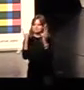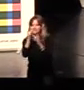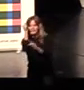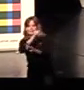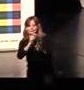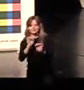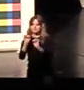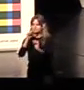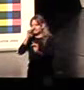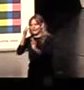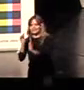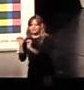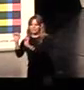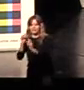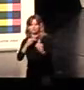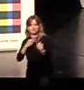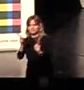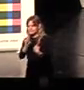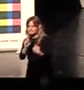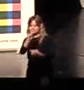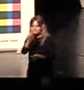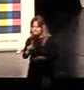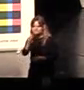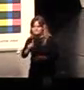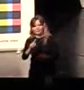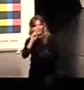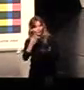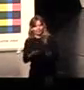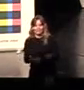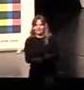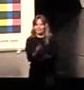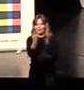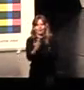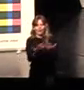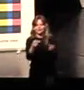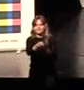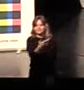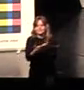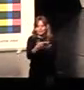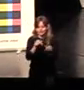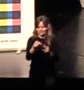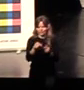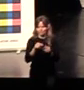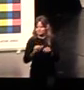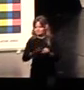lot of questions that will be dressed in de coming days in m10 working groups but before the start het proces wie god